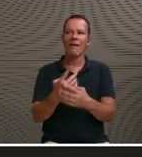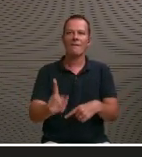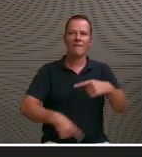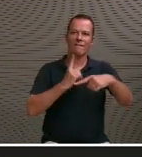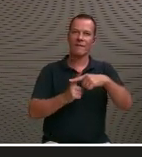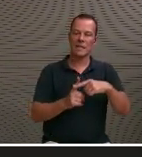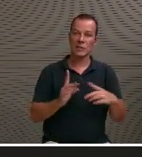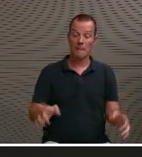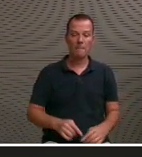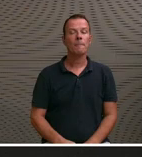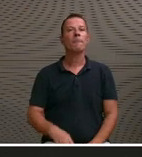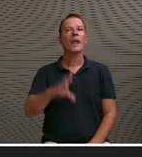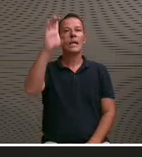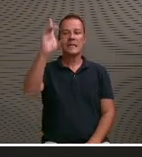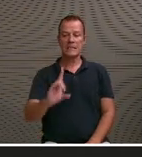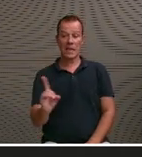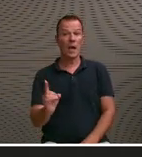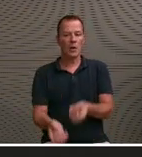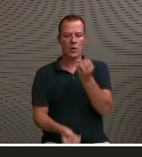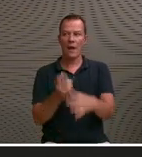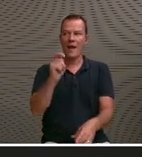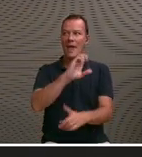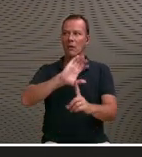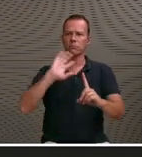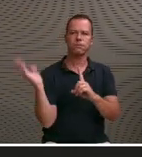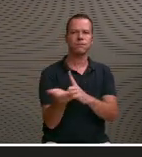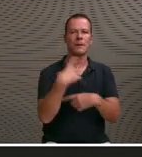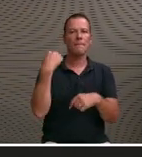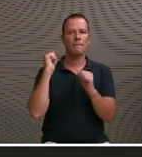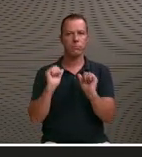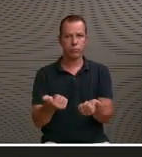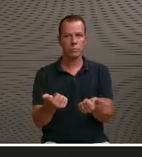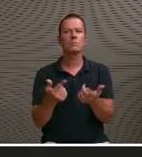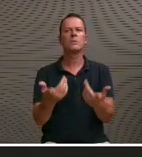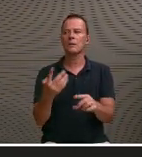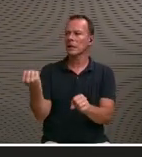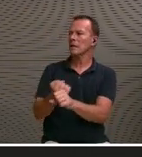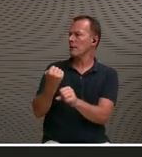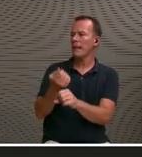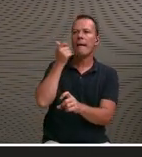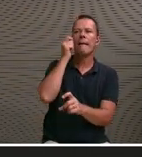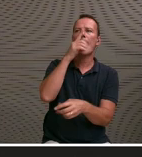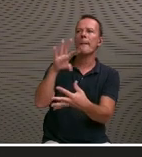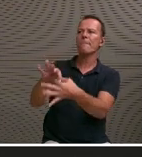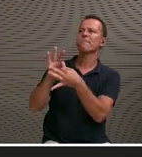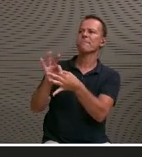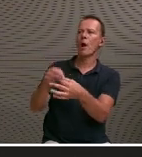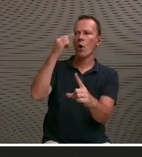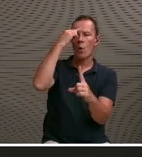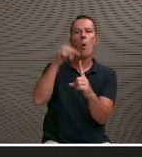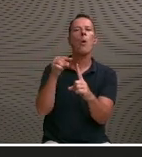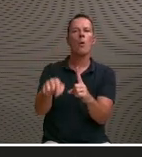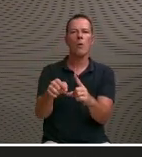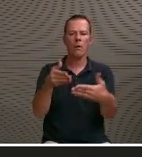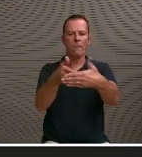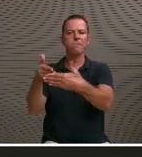privileged ecosystems. Work out upfront who you need to collaborate with in order to remove historic barriers to scaling and